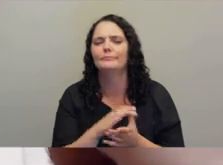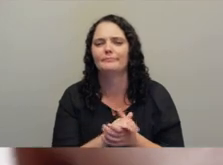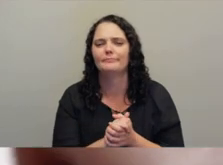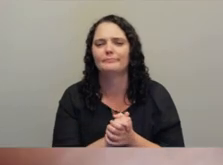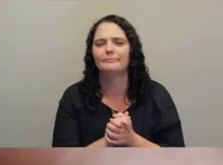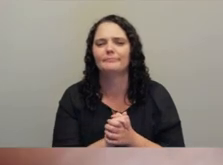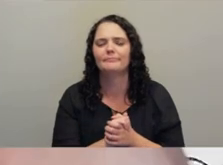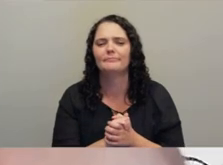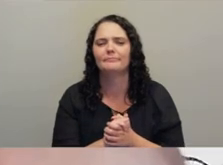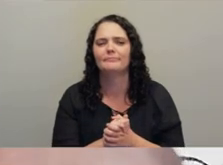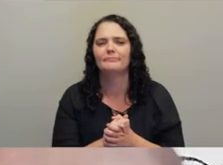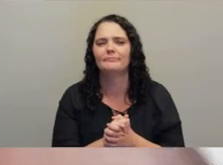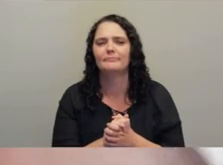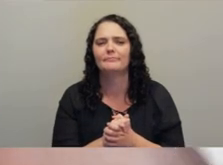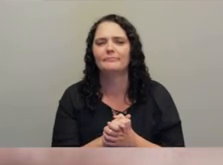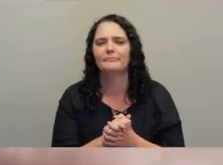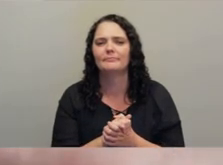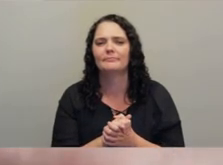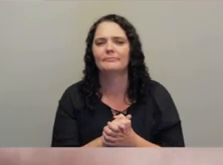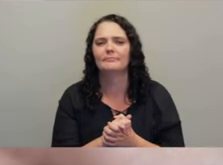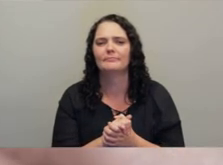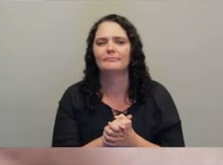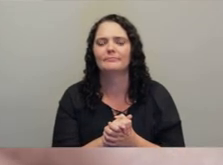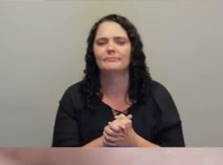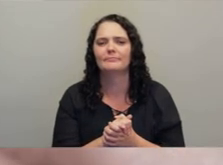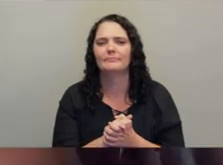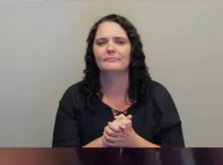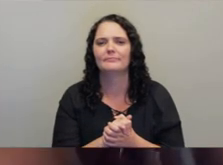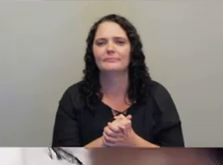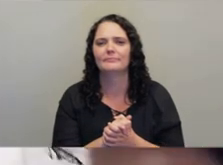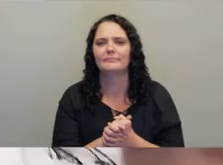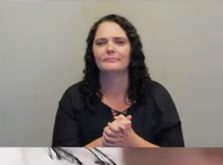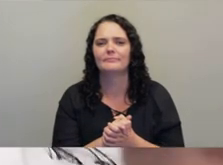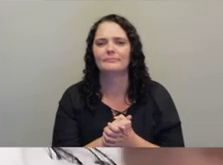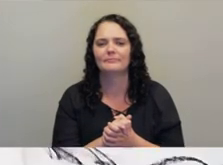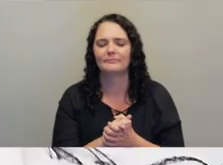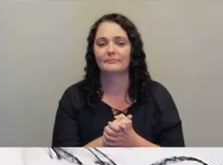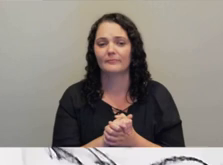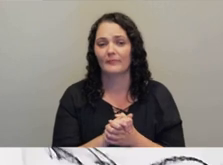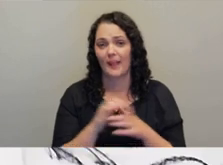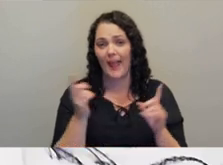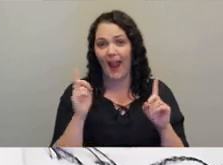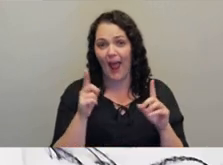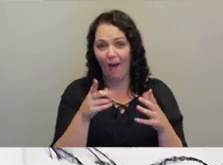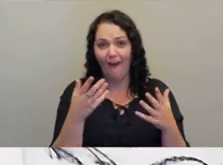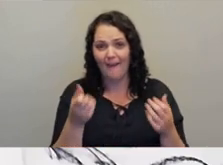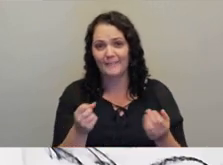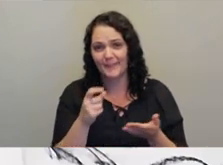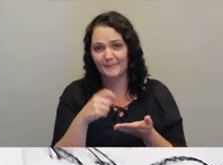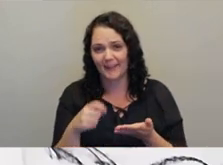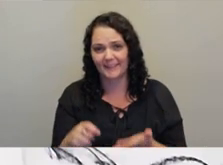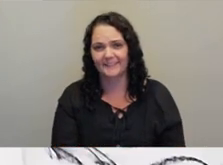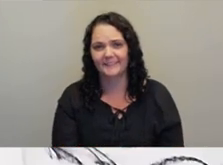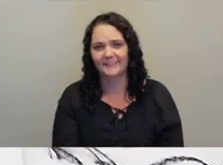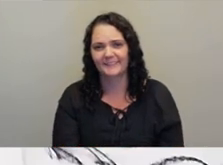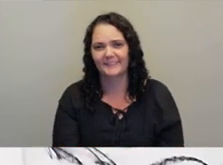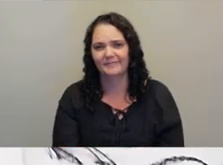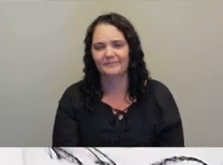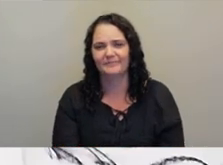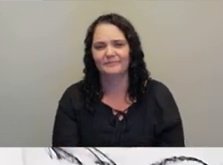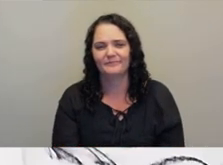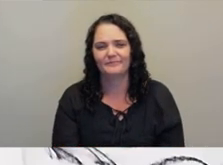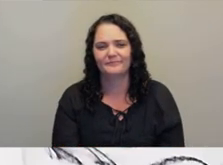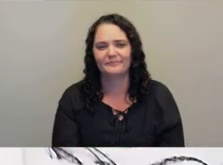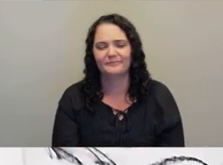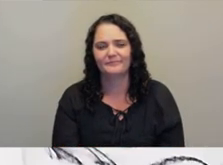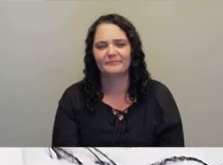bit thinner, a little bit finer. And there we go. All right, now you have a pen. All right, now the last